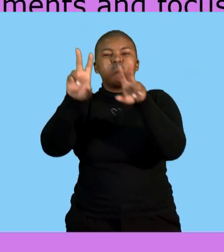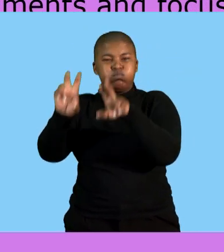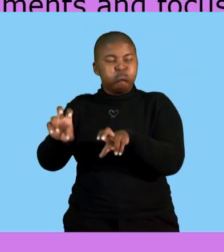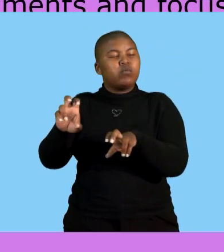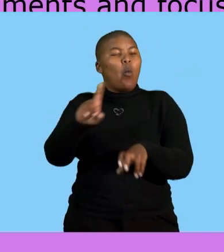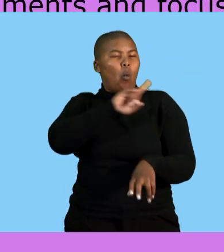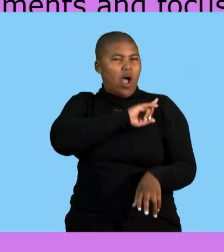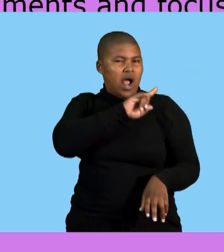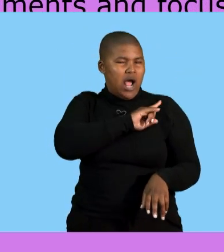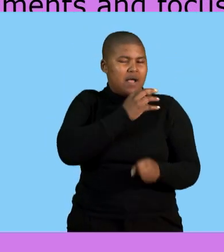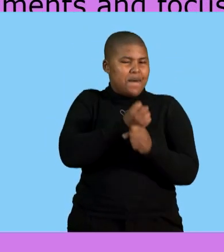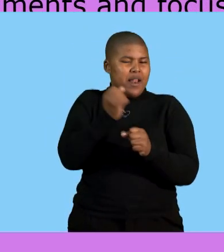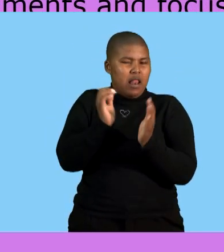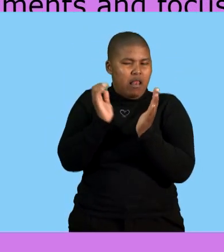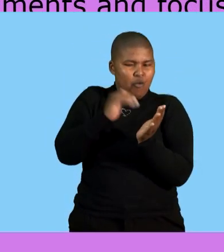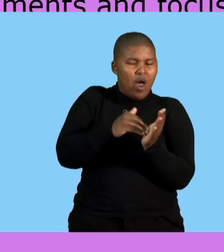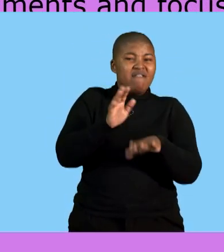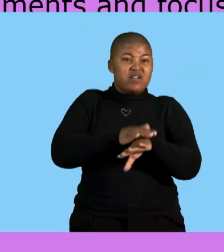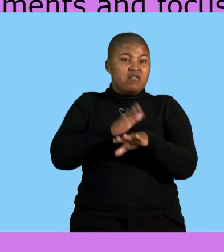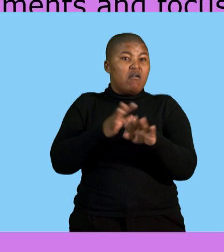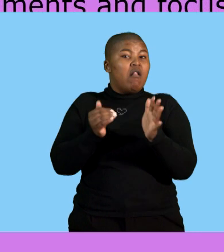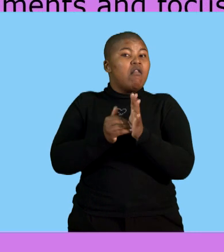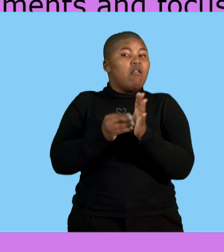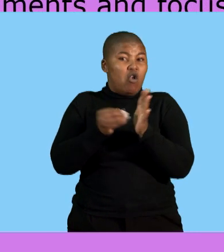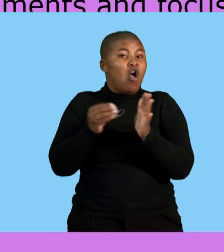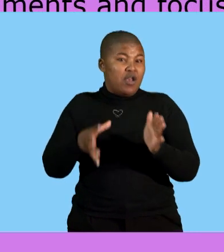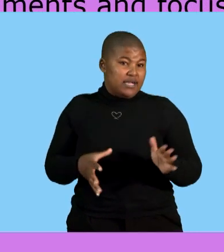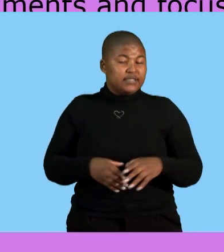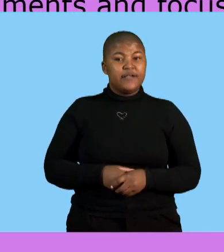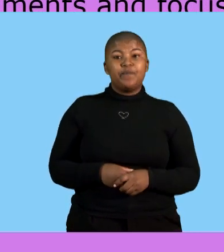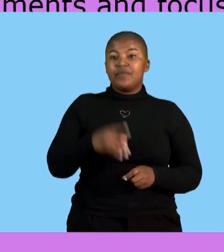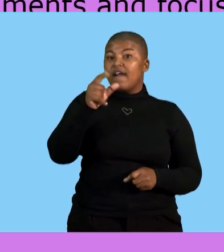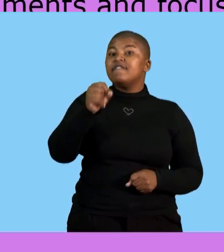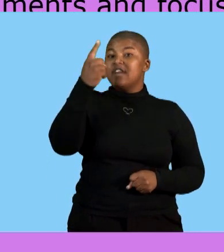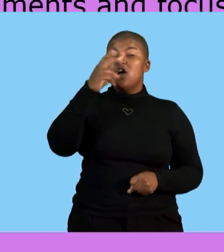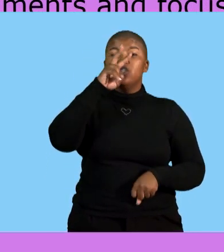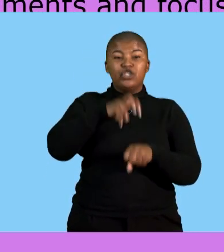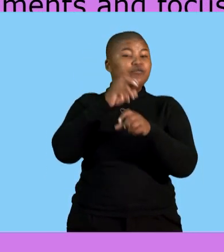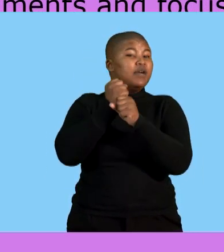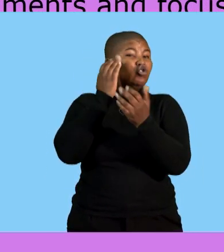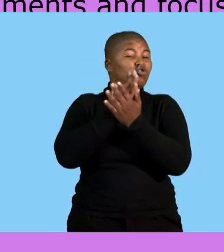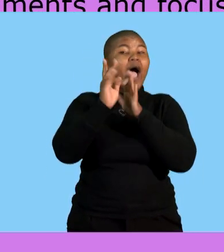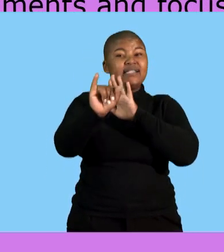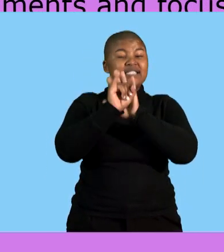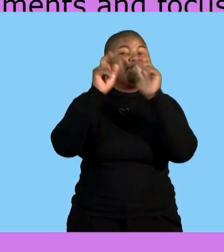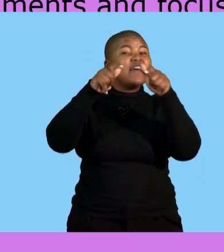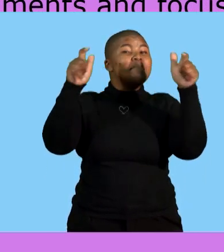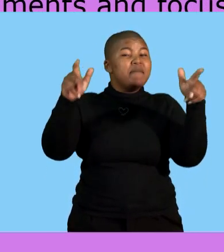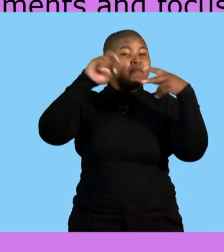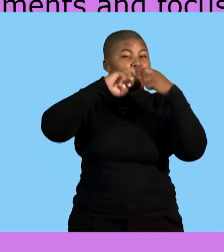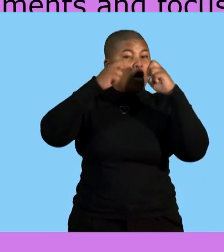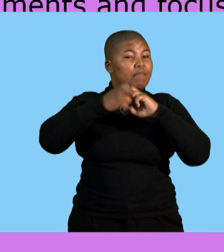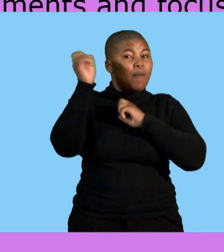mornings. So now we have said that firstly you need to identify the main problem. Thereafter, have